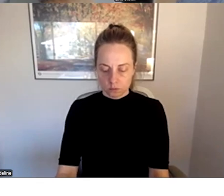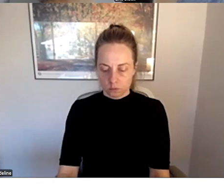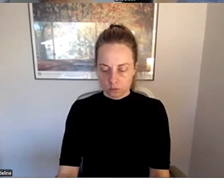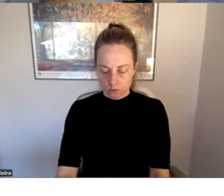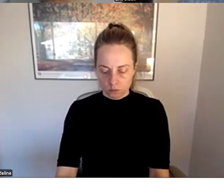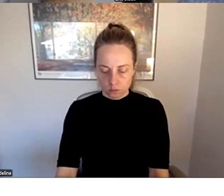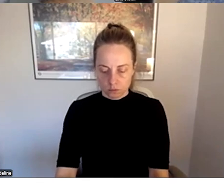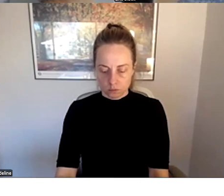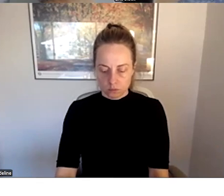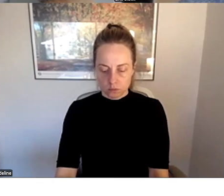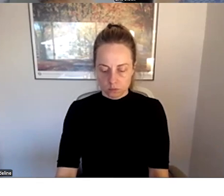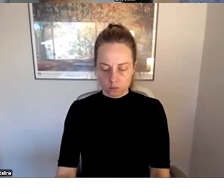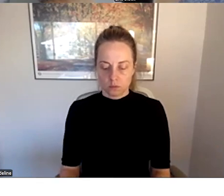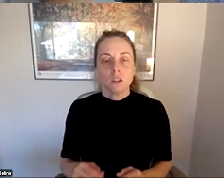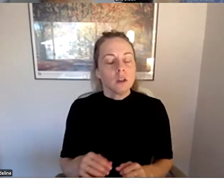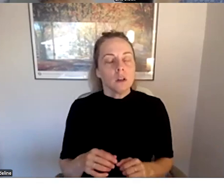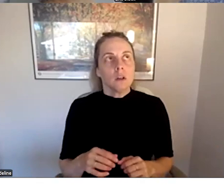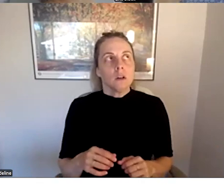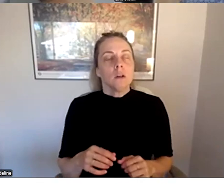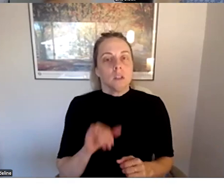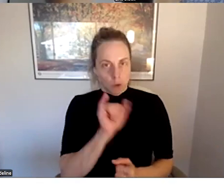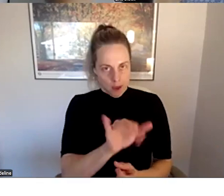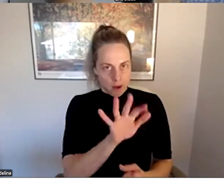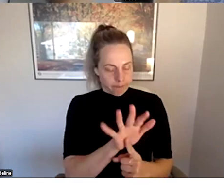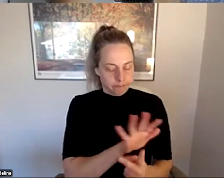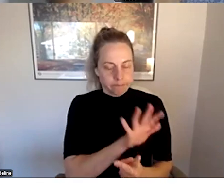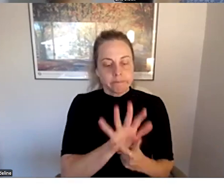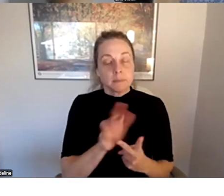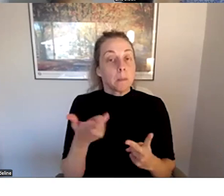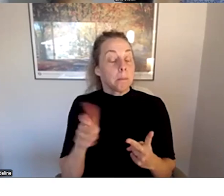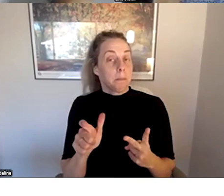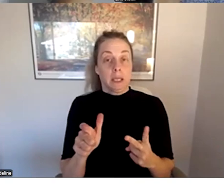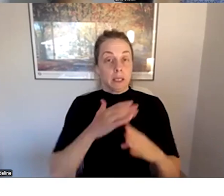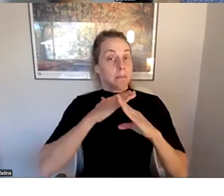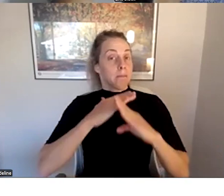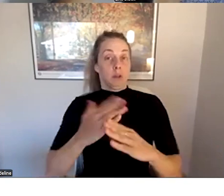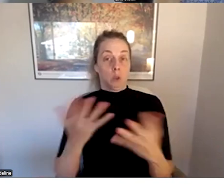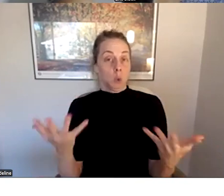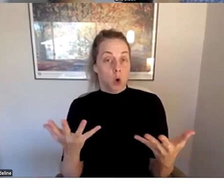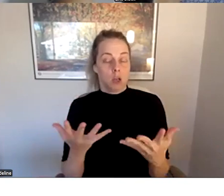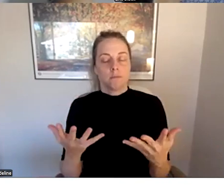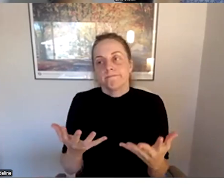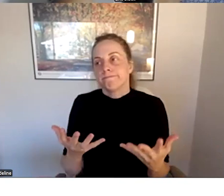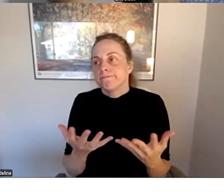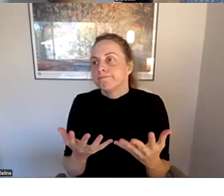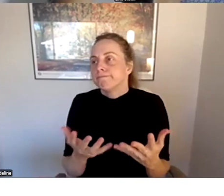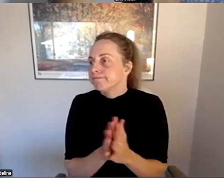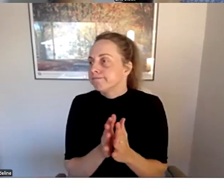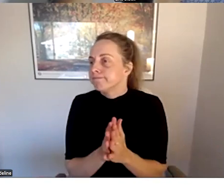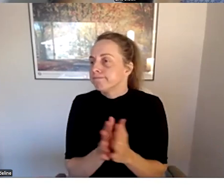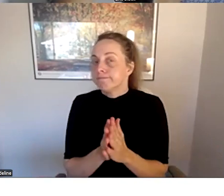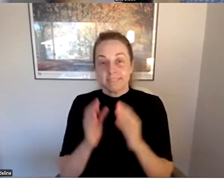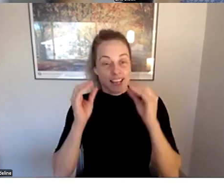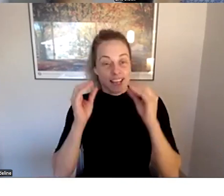chunk of barriers or what causes this big barrier is the lack of education